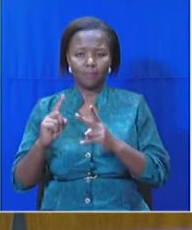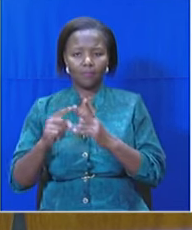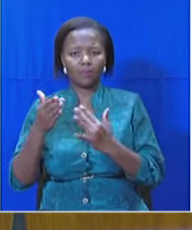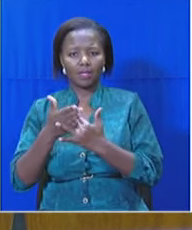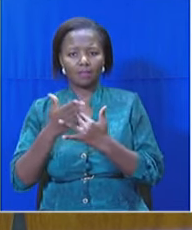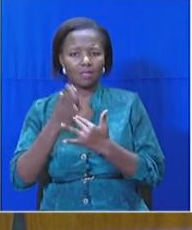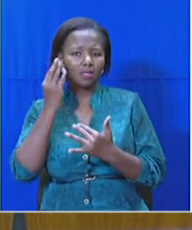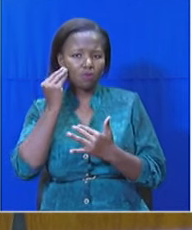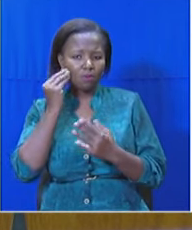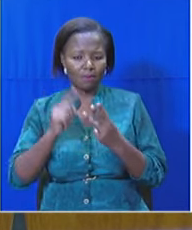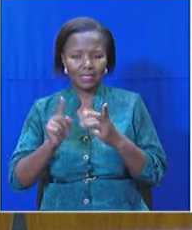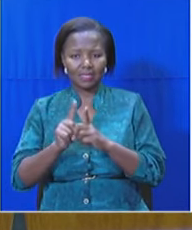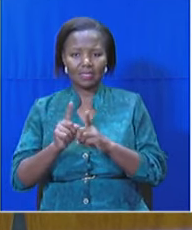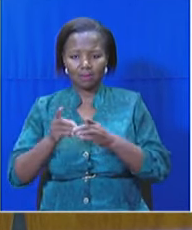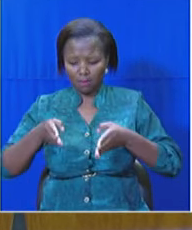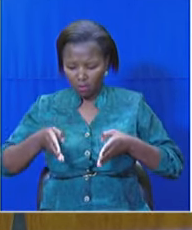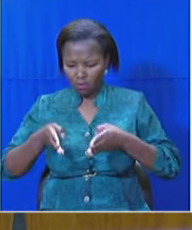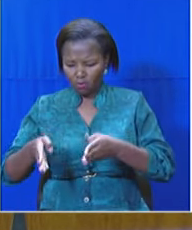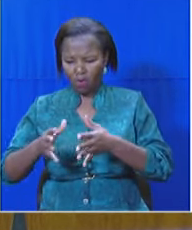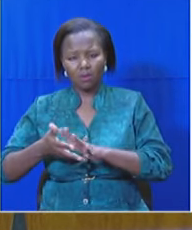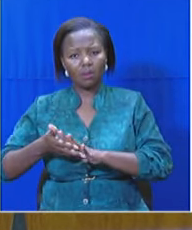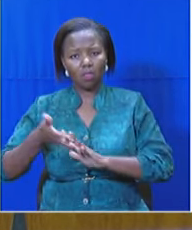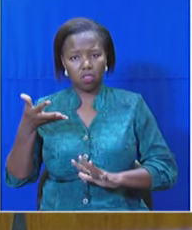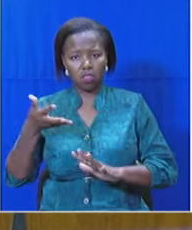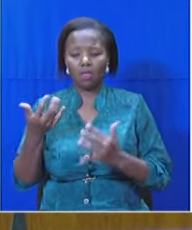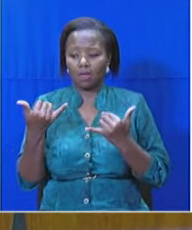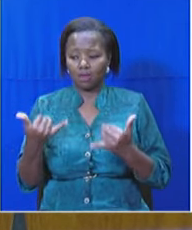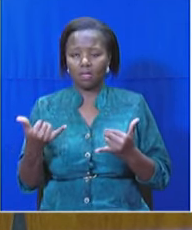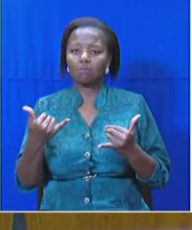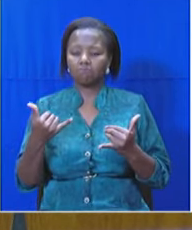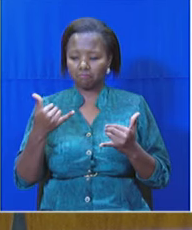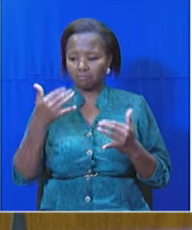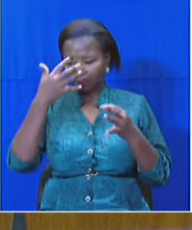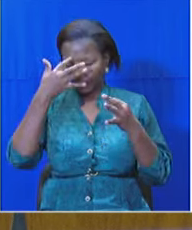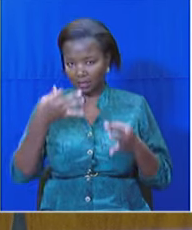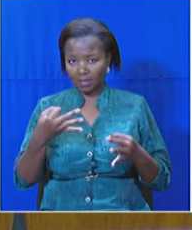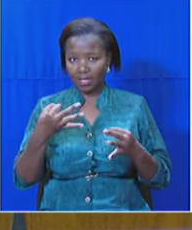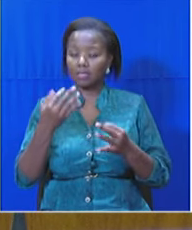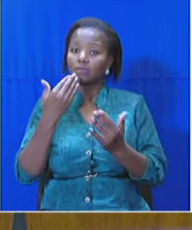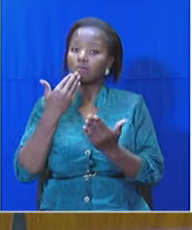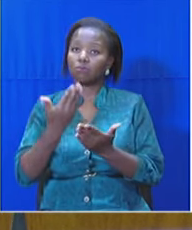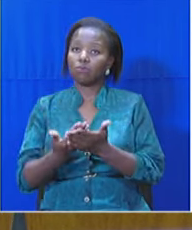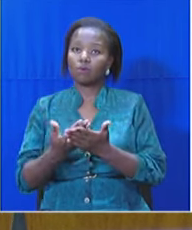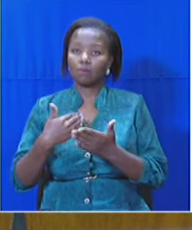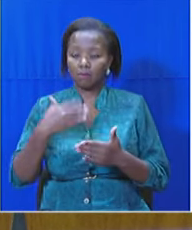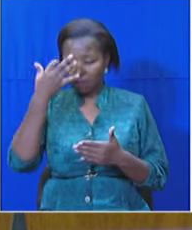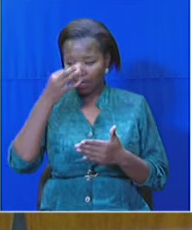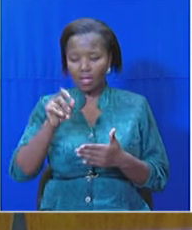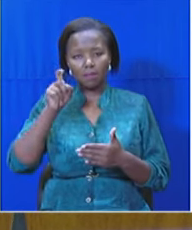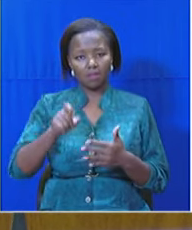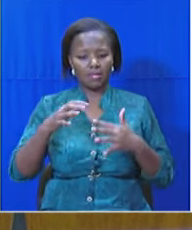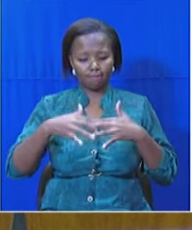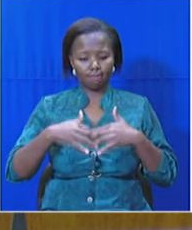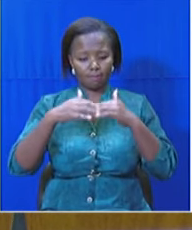limited inroads they have made into the agricultural value chain, it is proposed that the state will develop a support